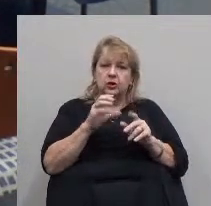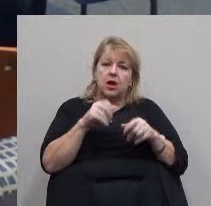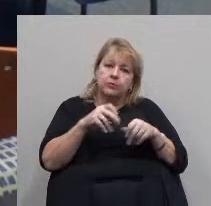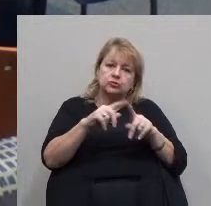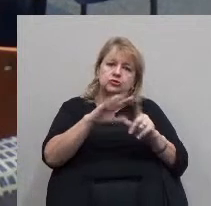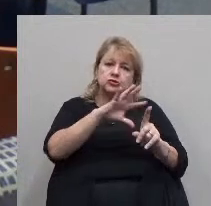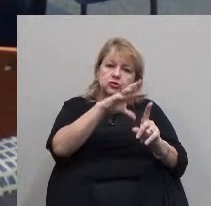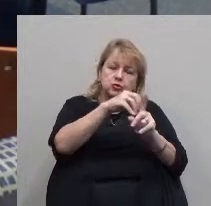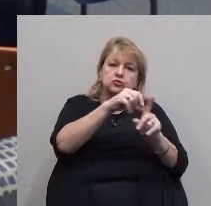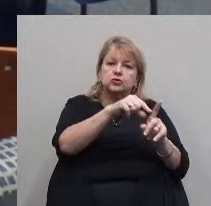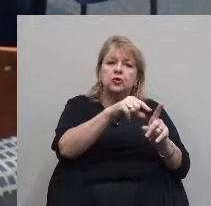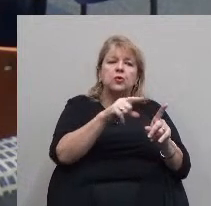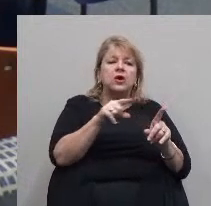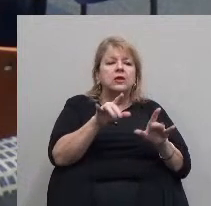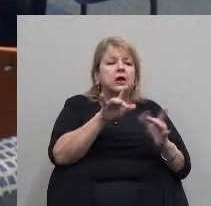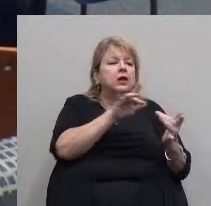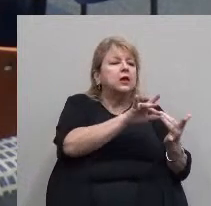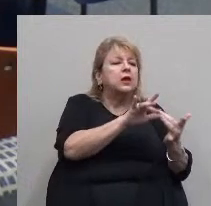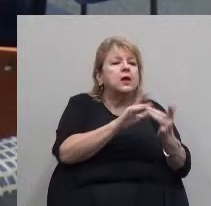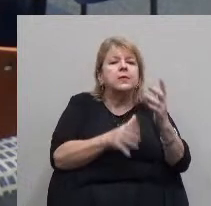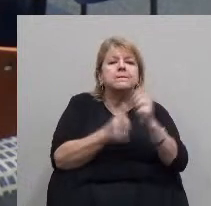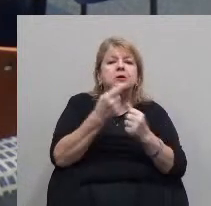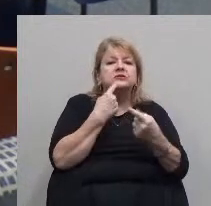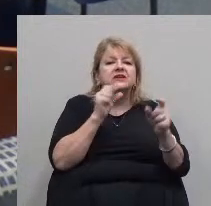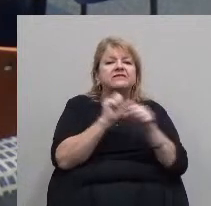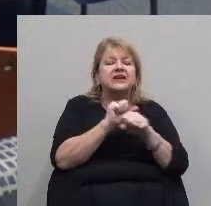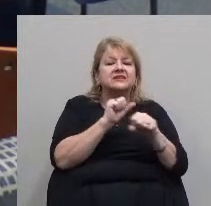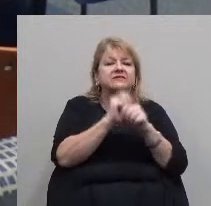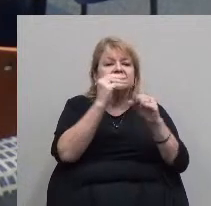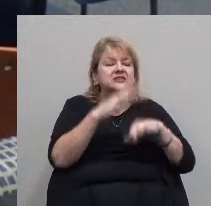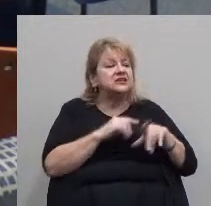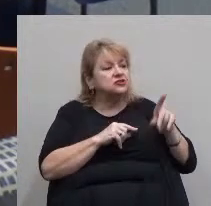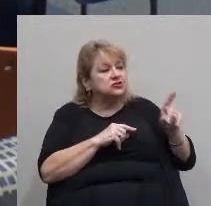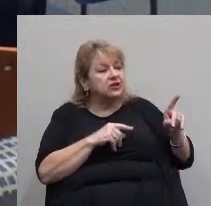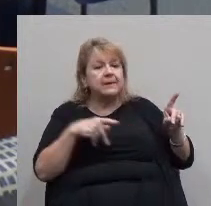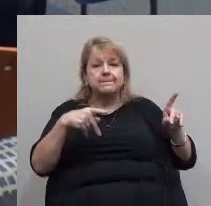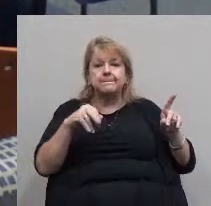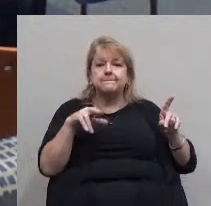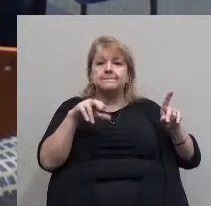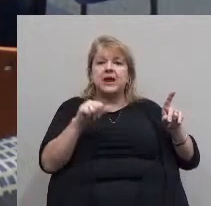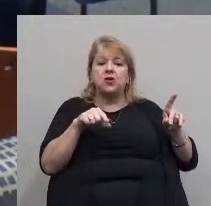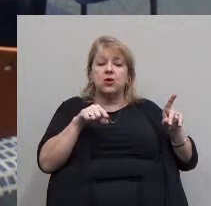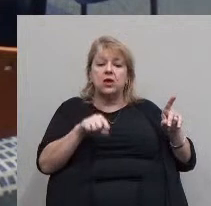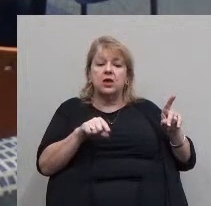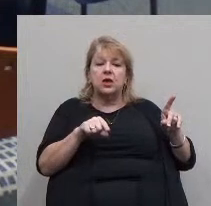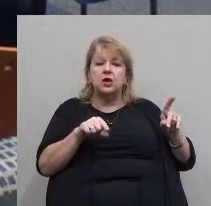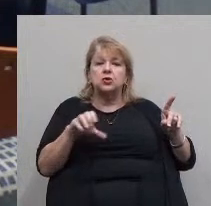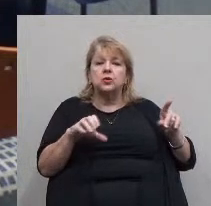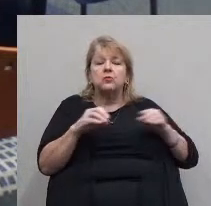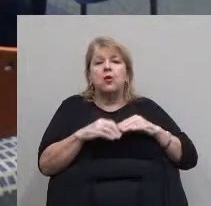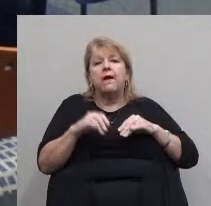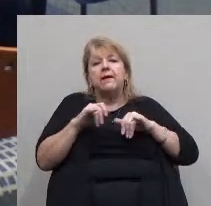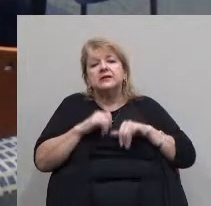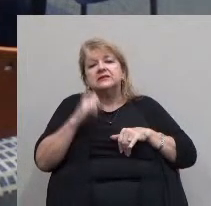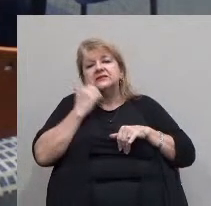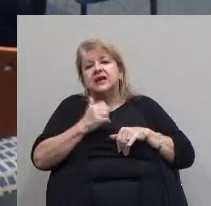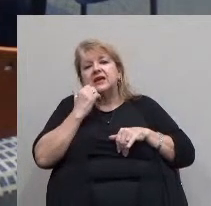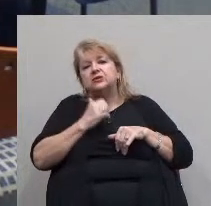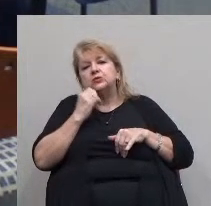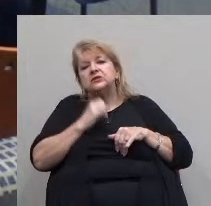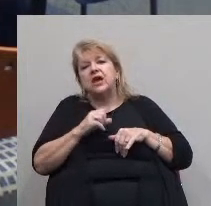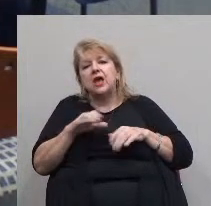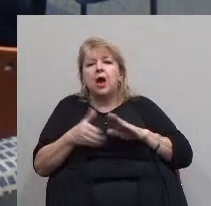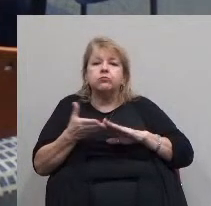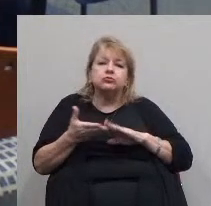of the most effective teachers, and they have paraprofessionals who spend time doing more of the day-to-day operations for